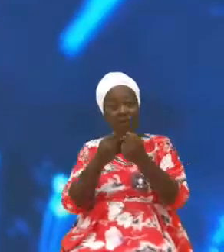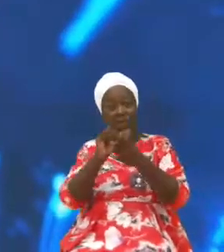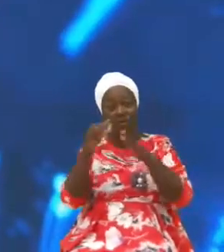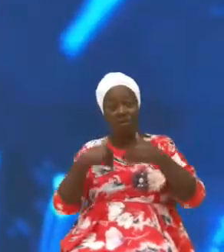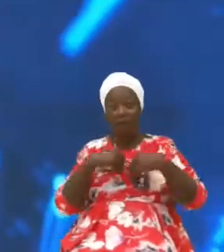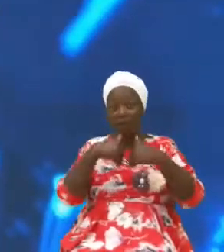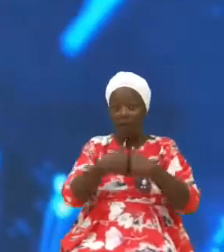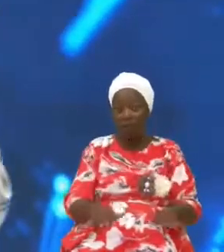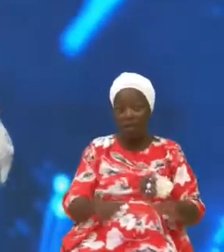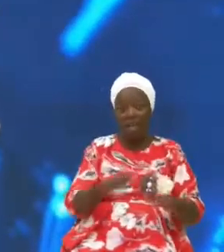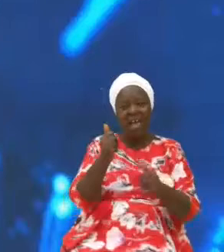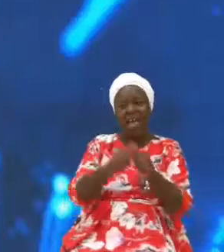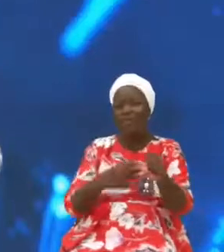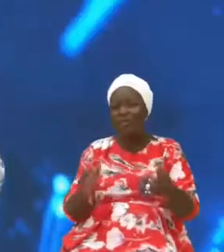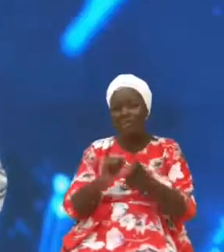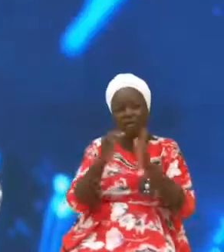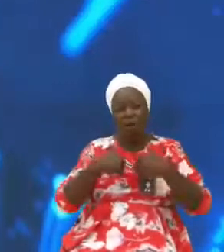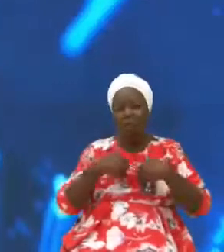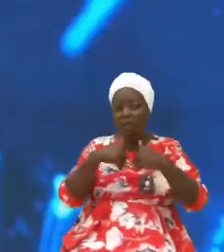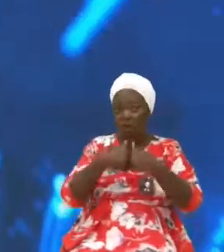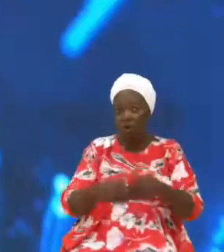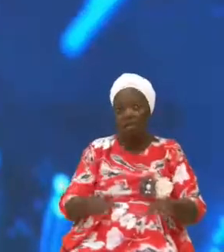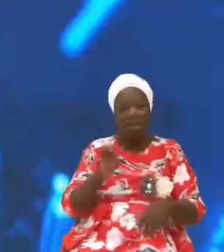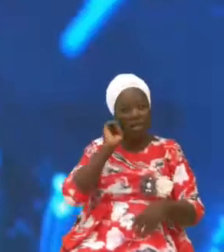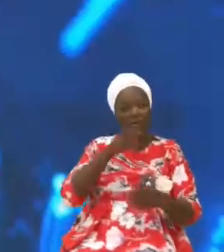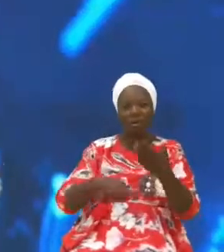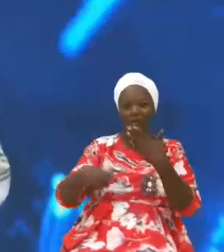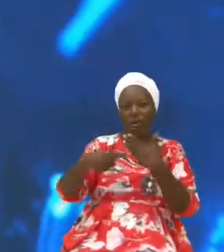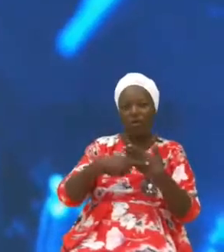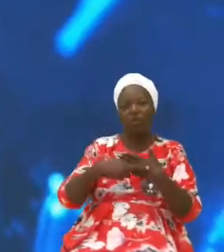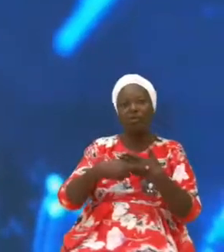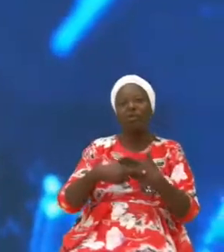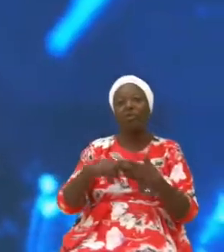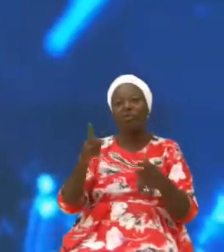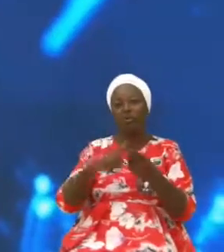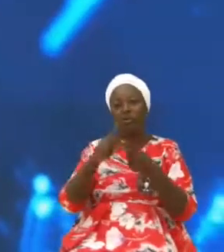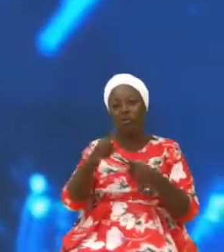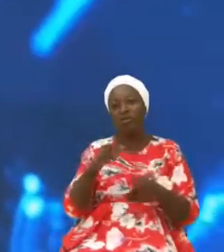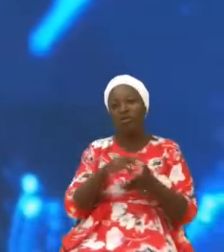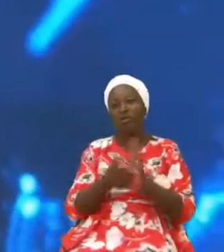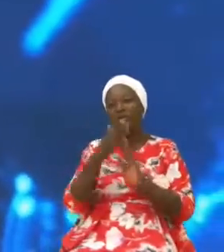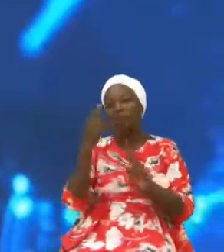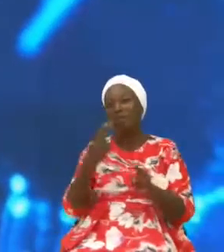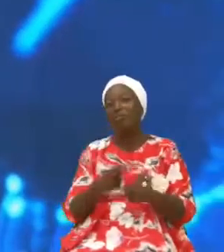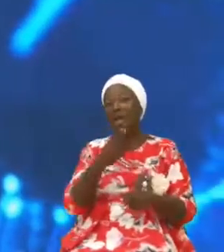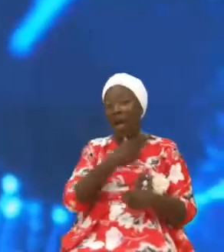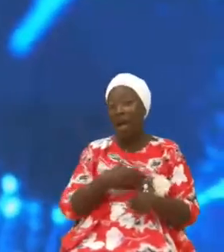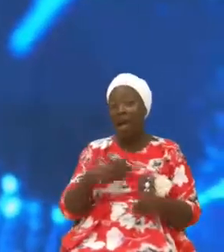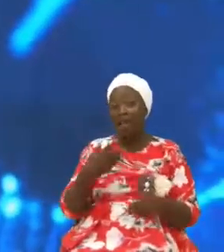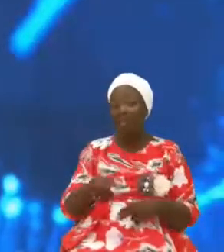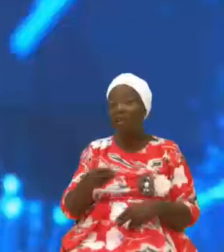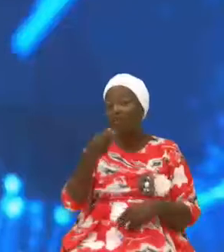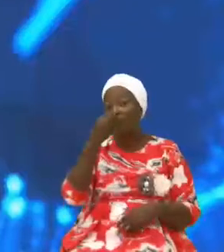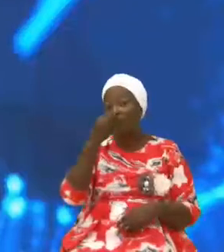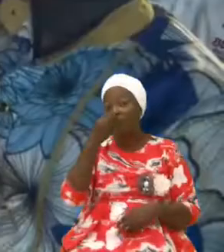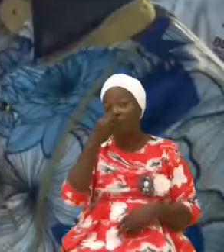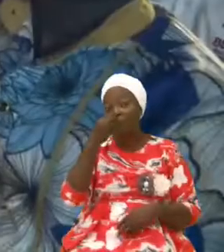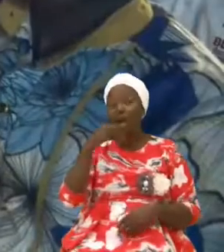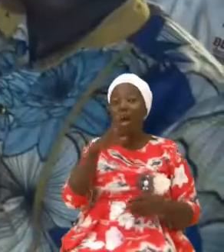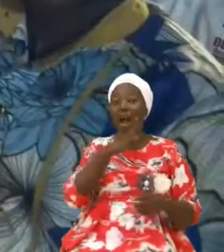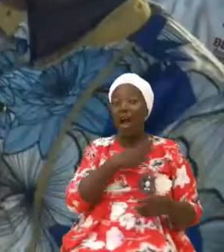have lost, all your family that you have lost, everything you have lost, it will restore unto